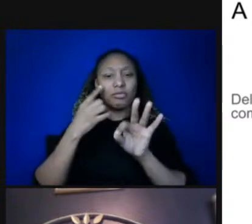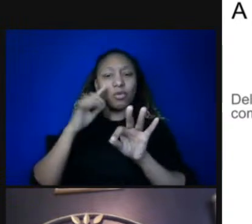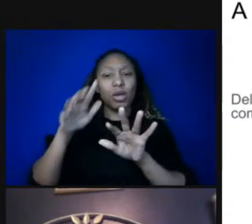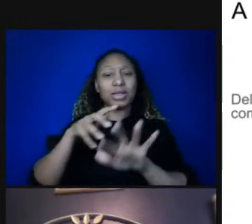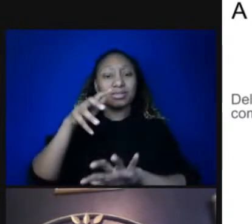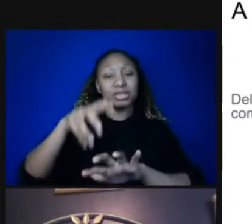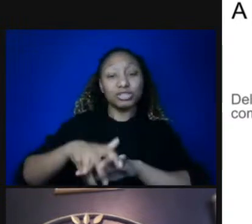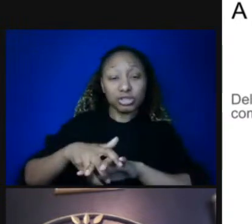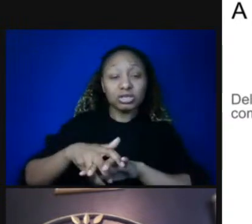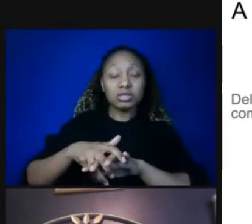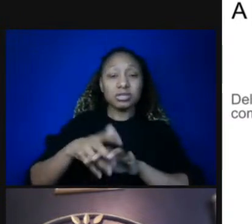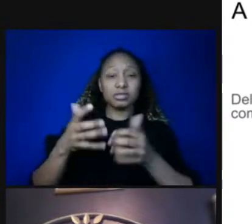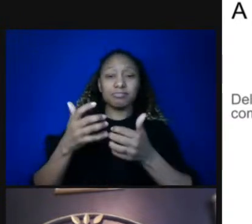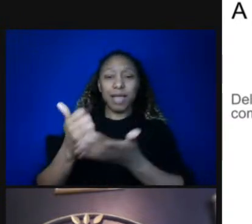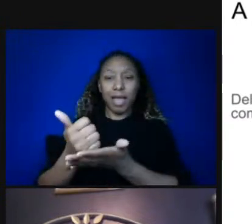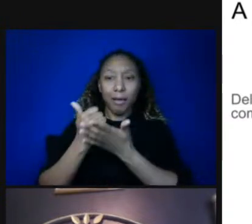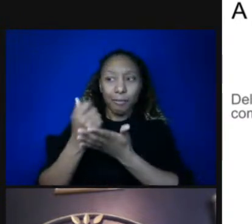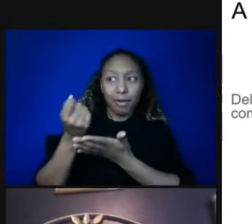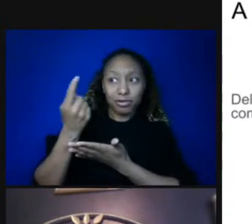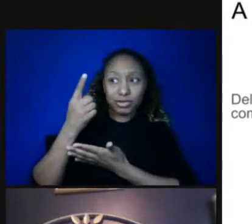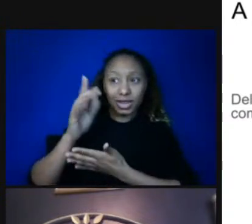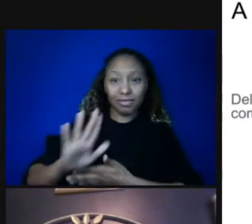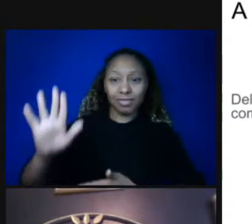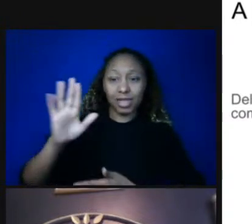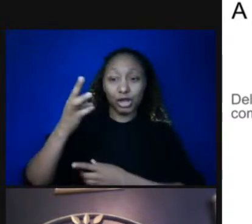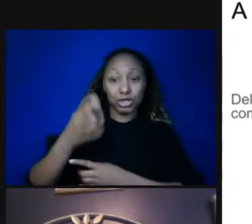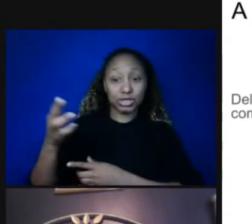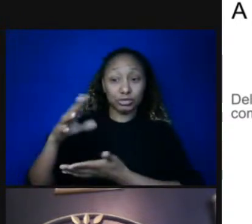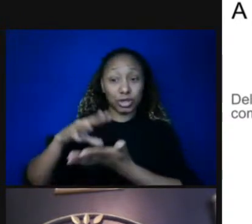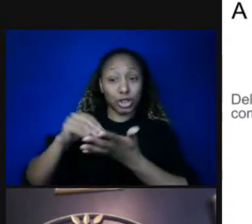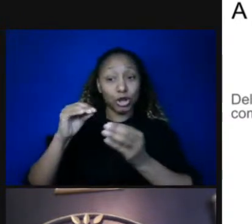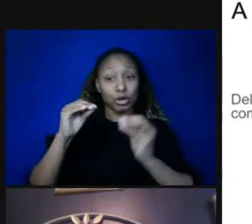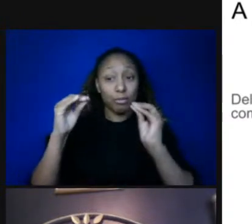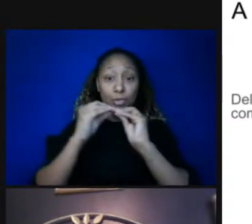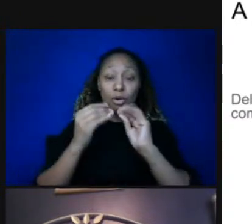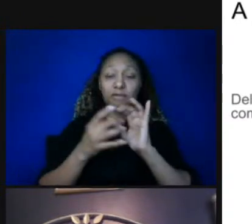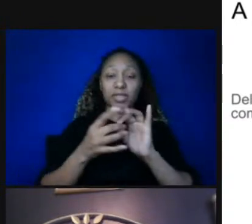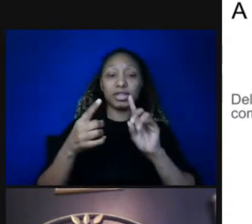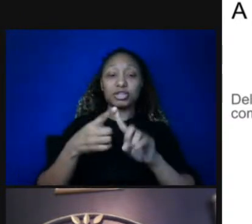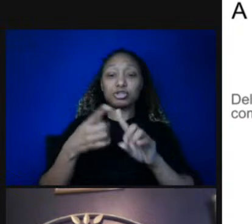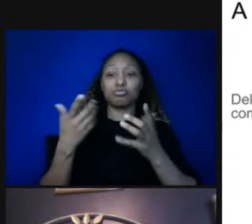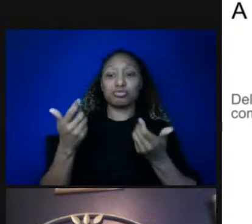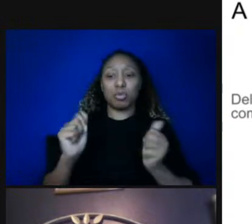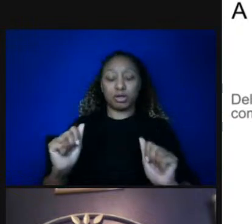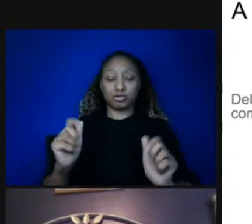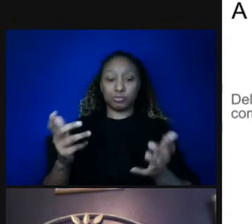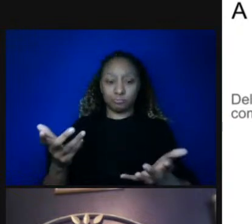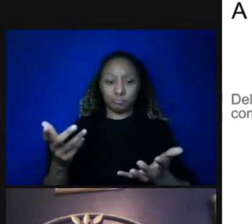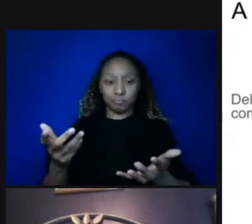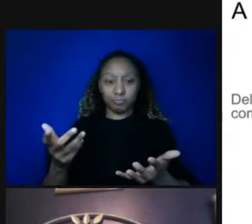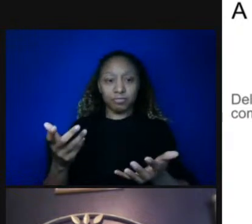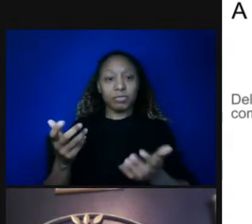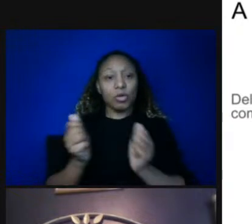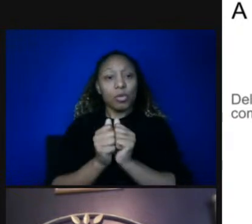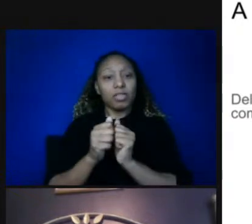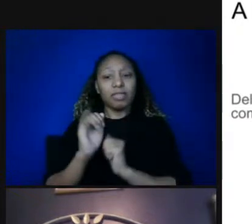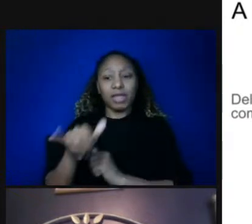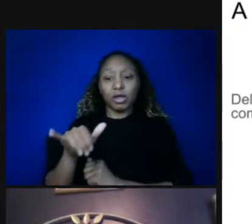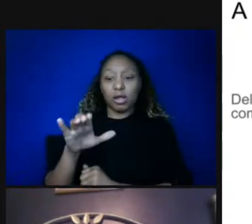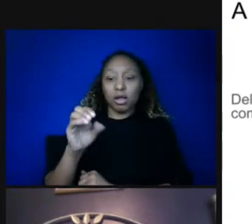to understand their tribal histories, learn more about their ancestors, and reclaim their treaties made with their colonial